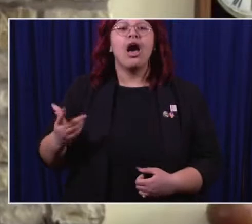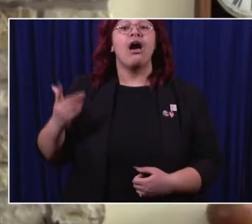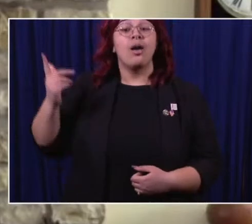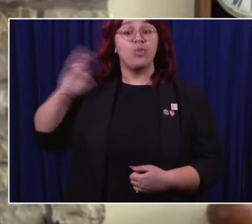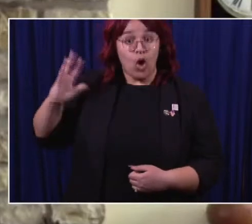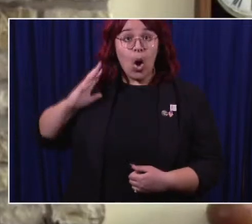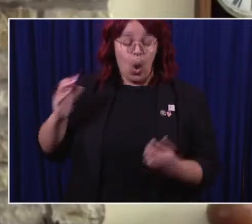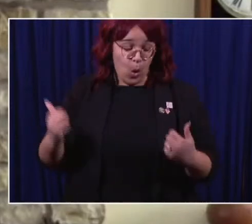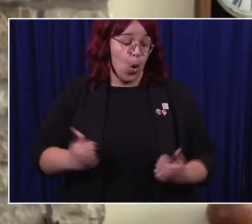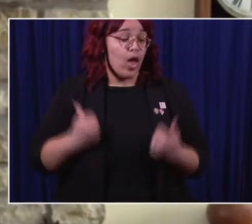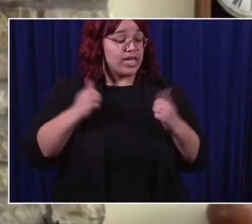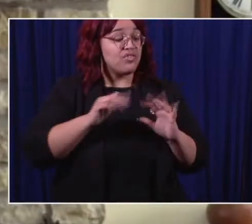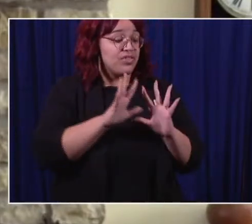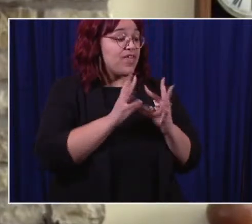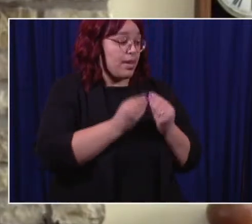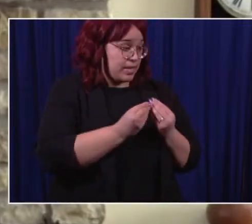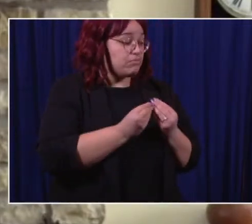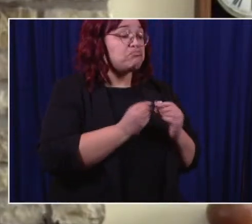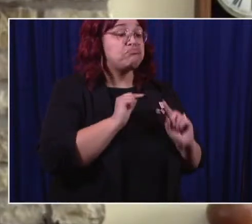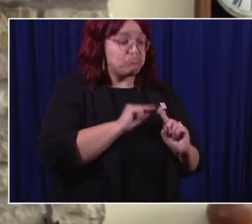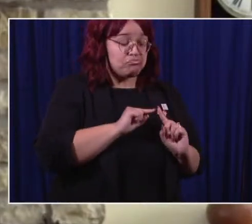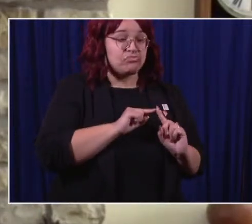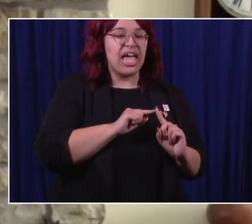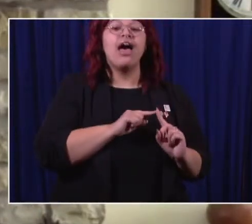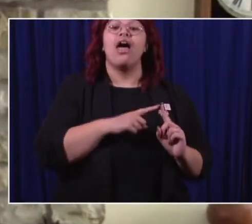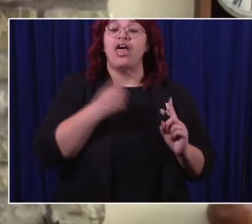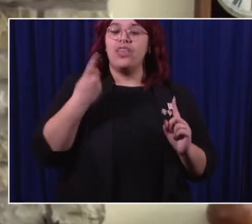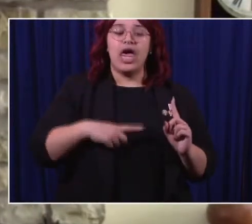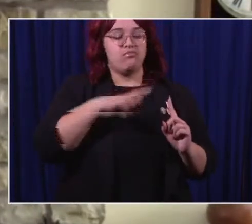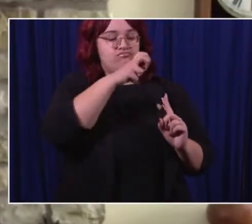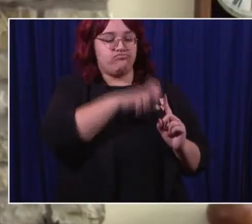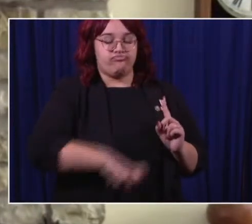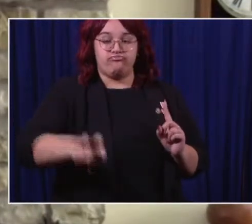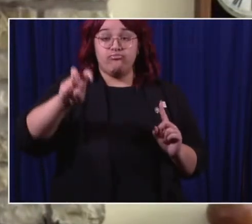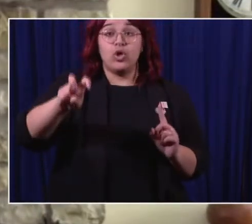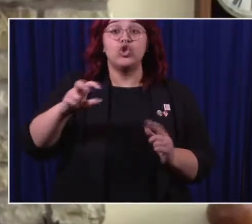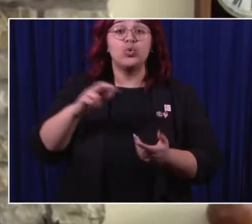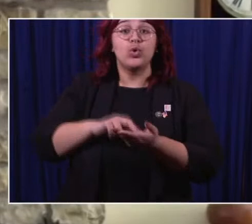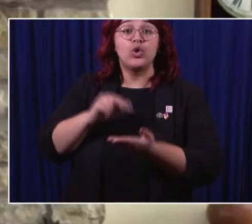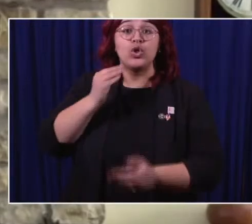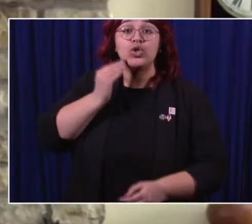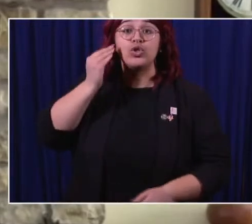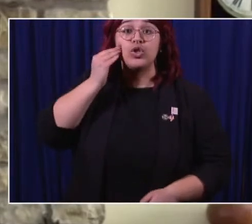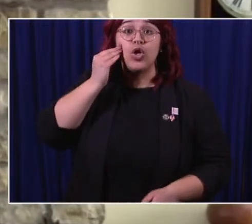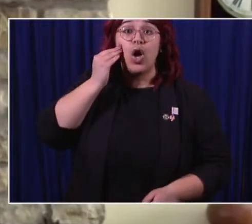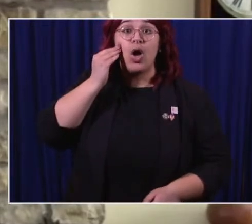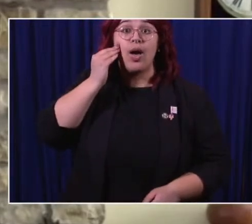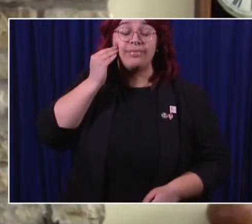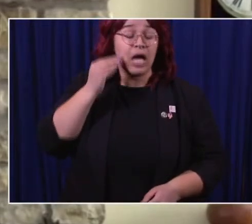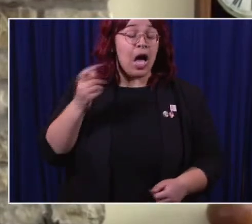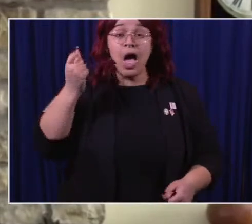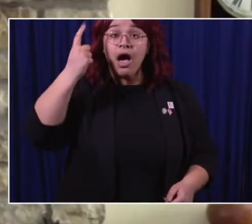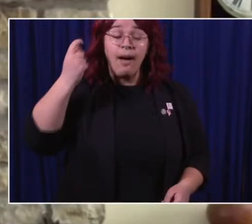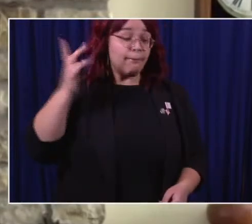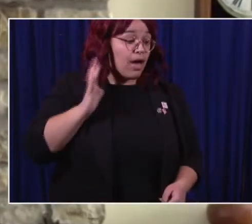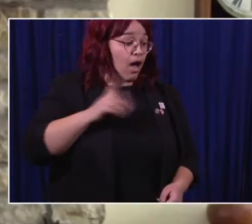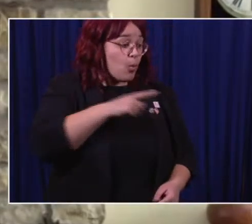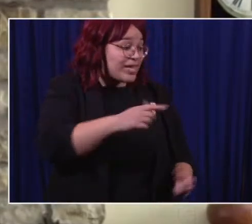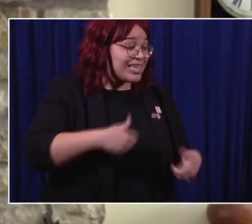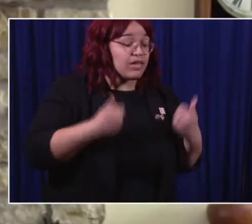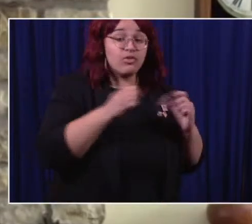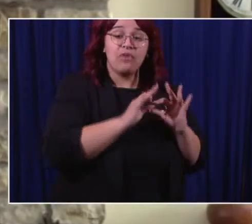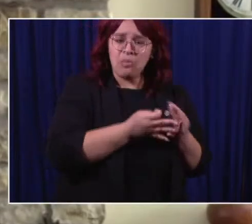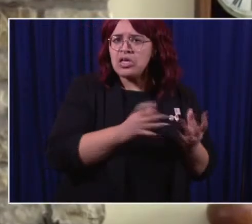before recently became admitted to a home and now is struggling with the change in environment and the lack